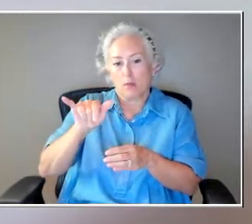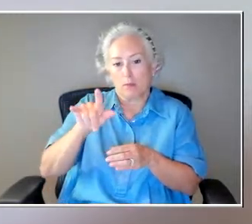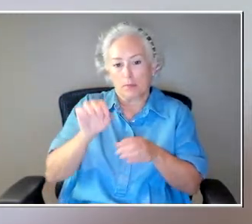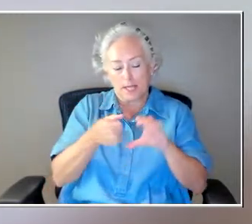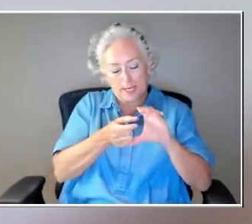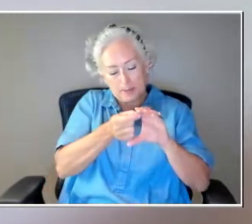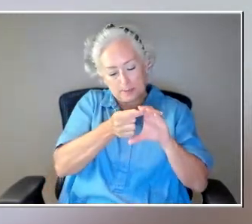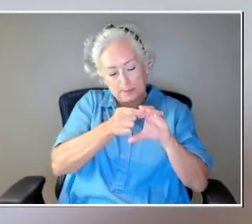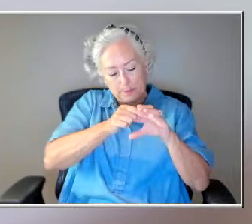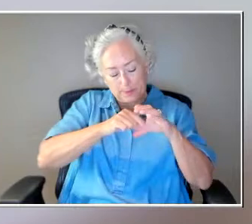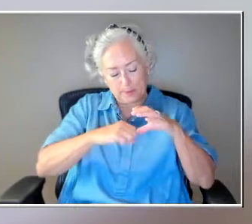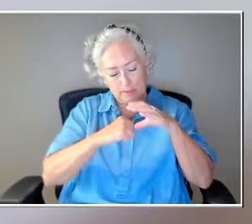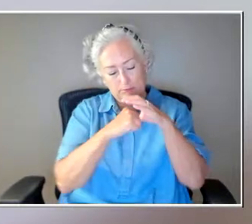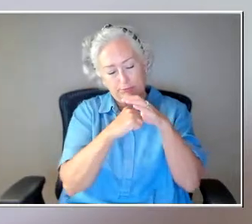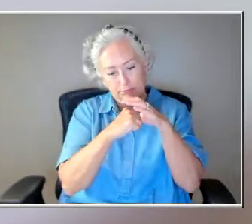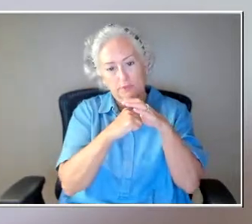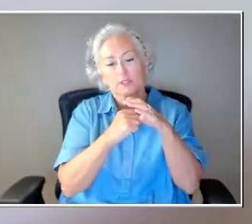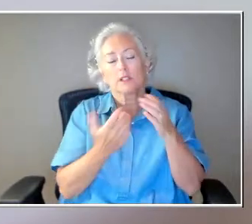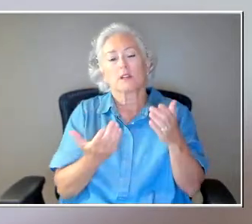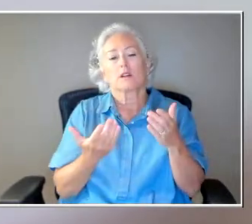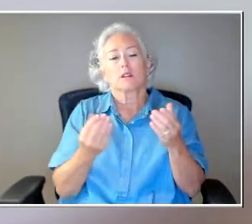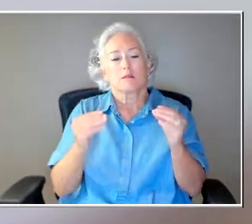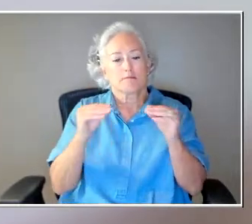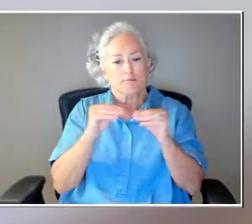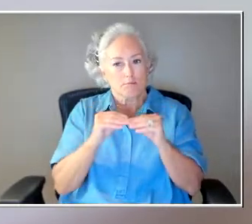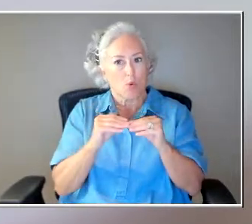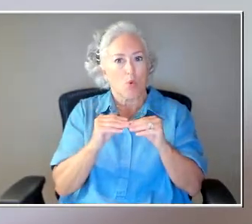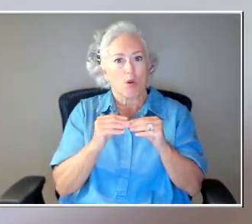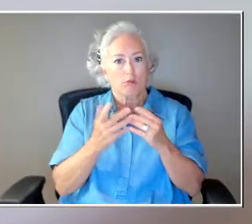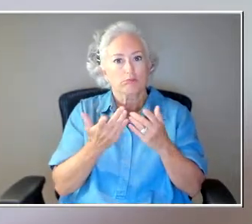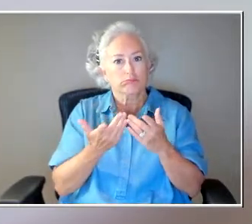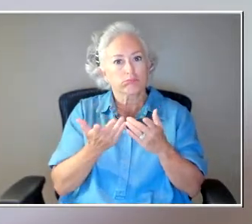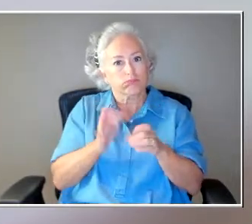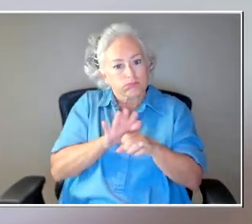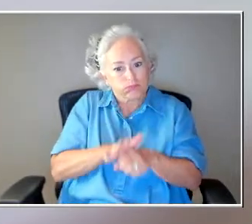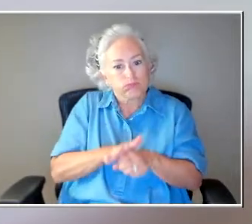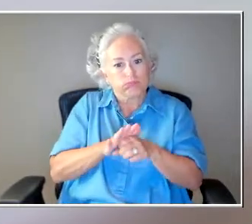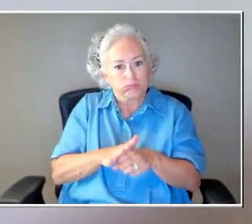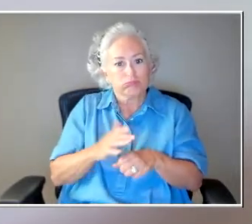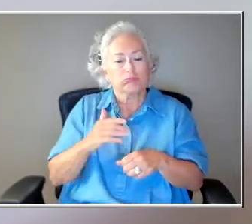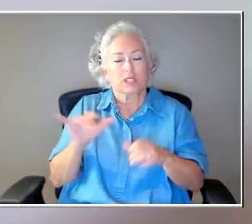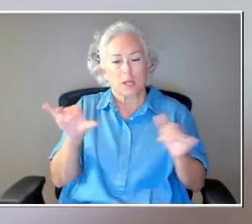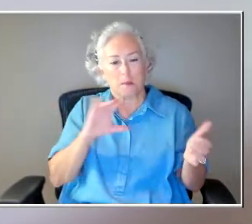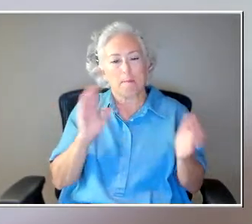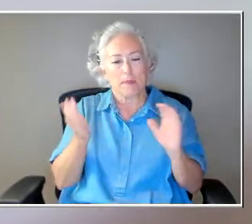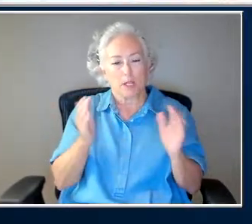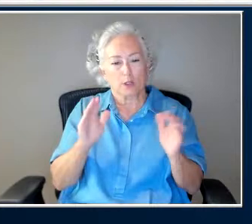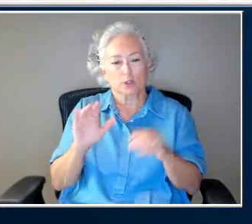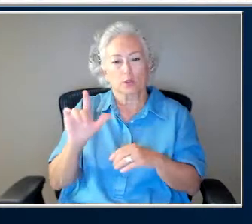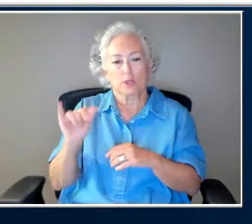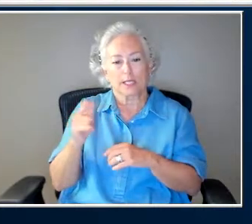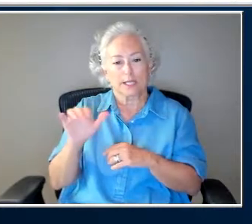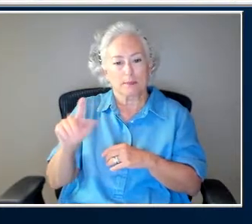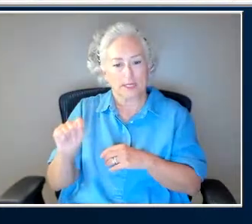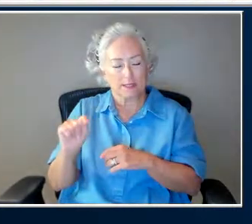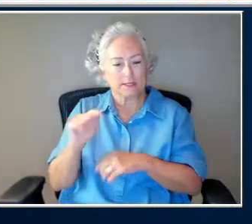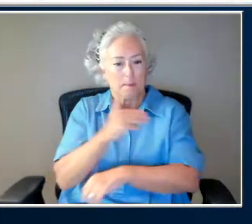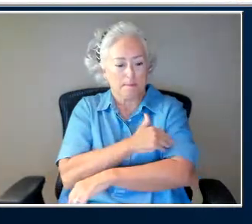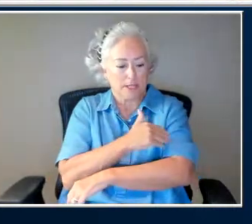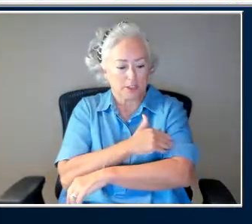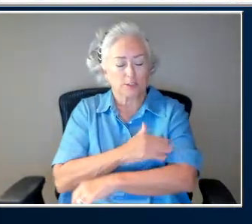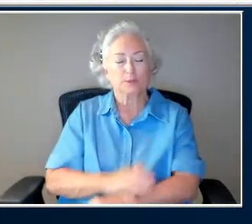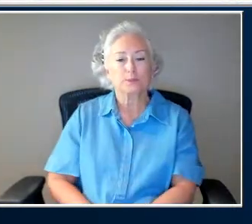other structures when we talk about like ligaments or muscles. So is it a stress fracture on the growth plate?